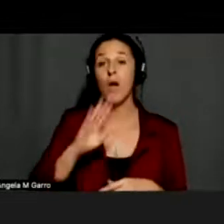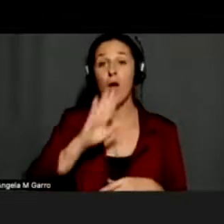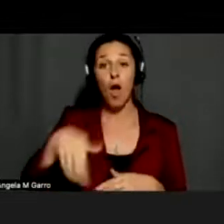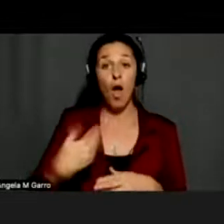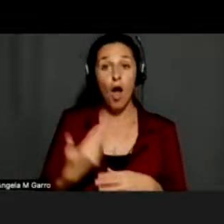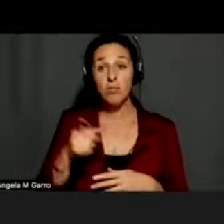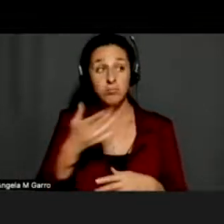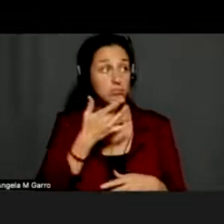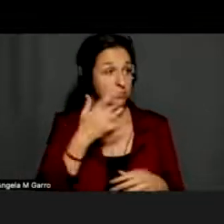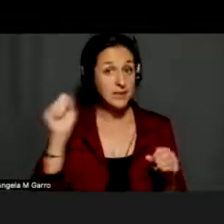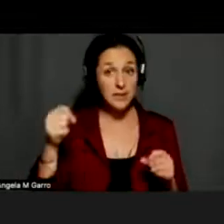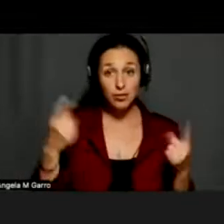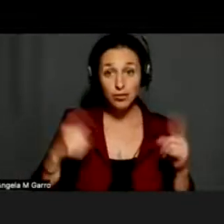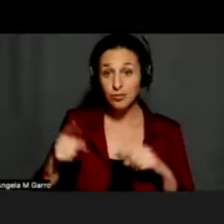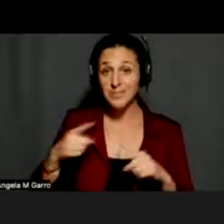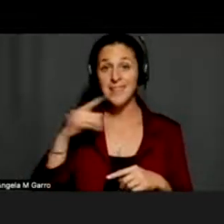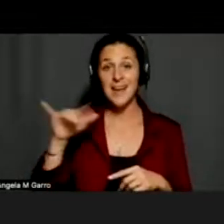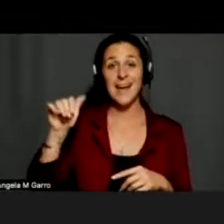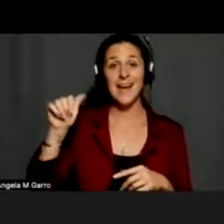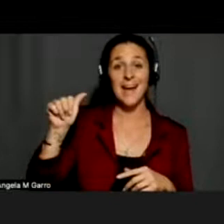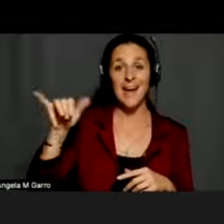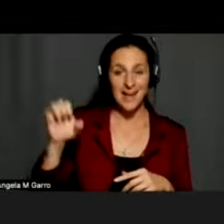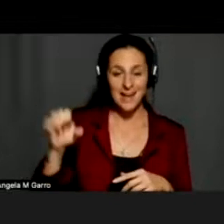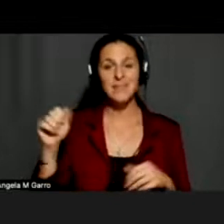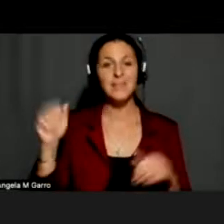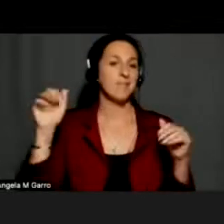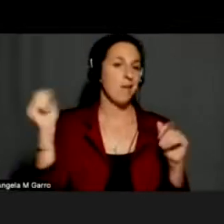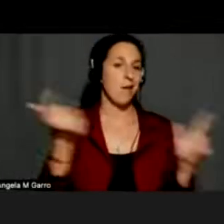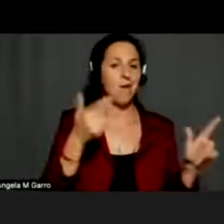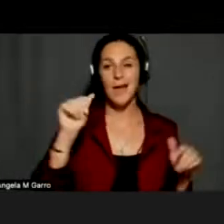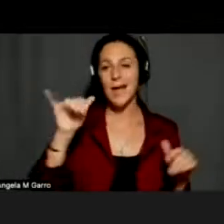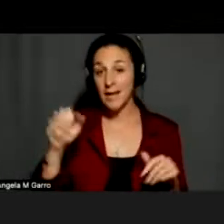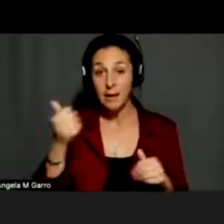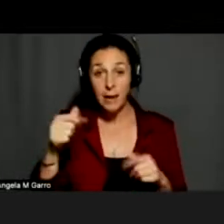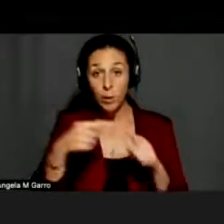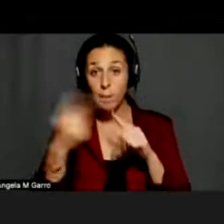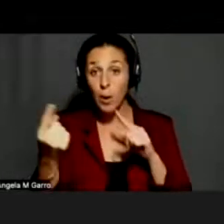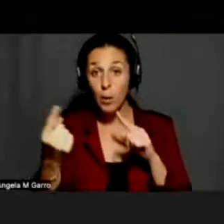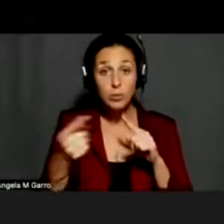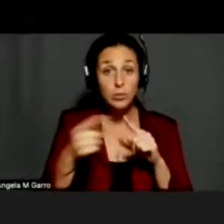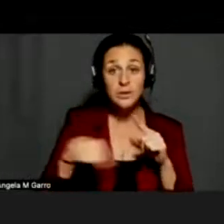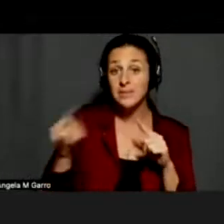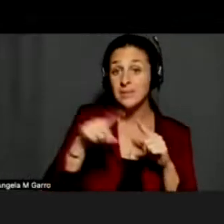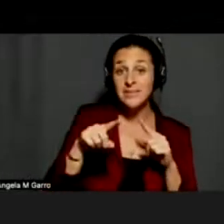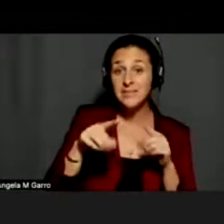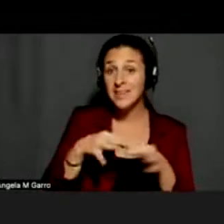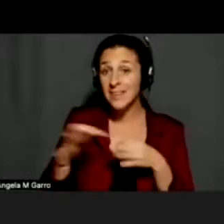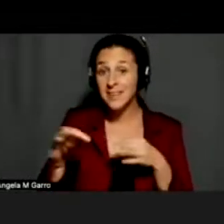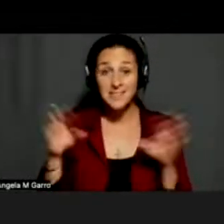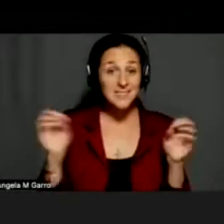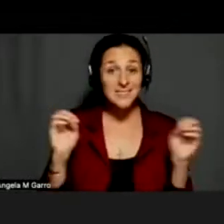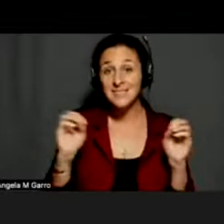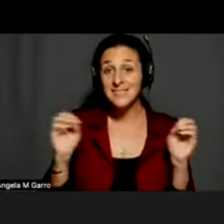say aye. Aye. Aye. Any opposed? Any abstentions? Okay,